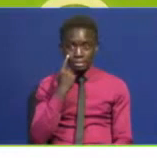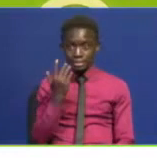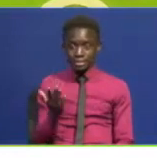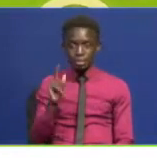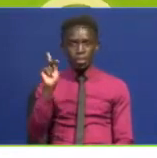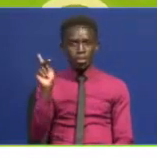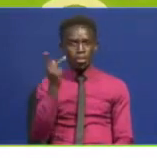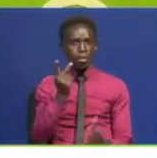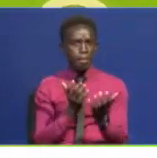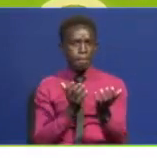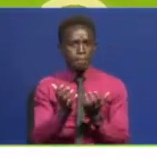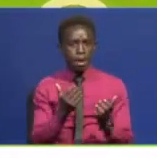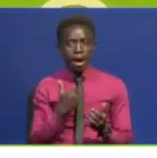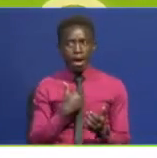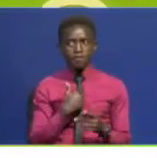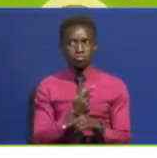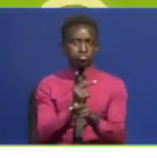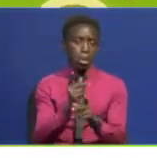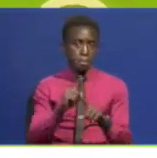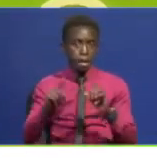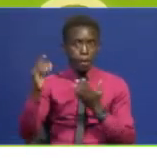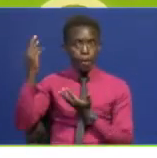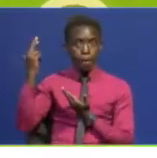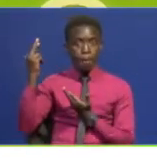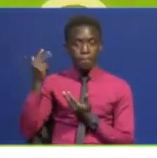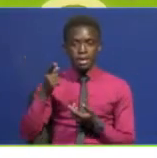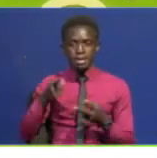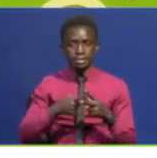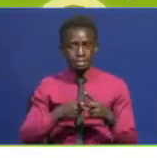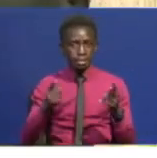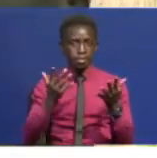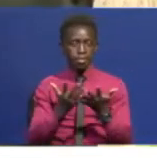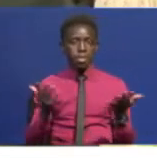has really pulled its socks out, and we hope that it's only the beginning of things to come.